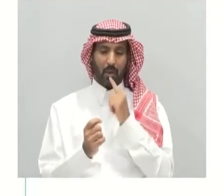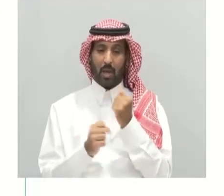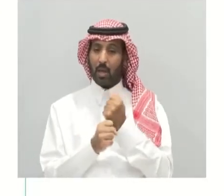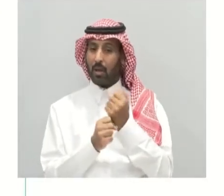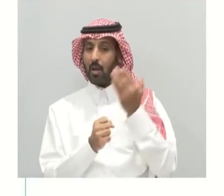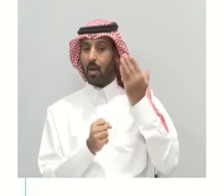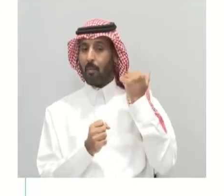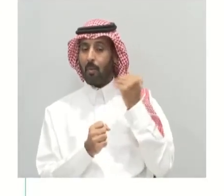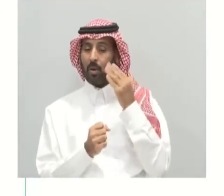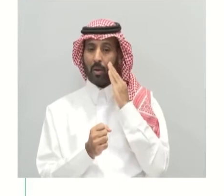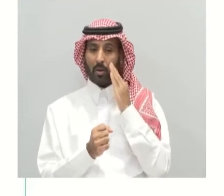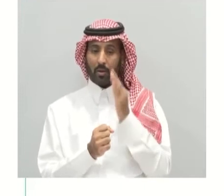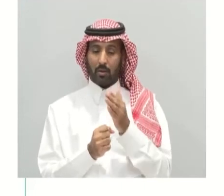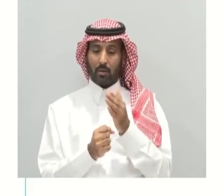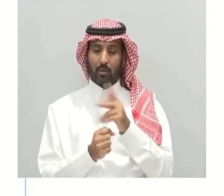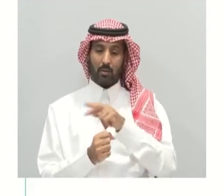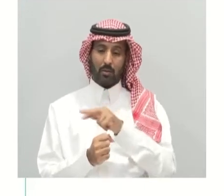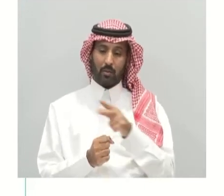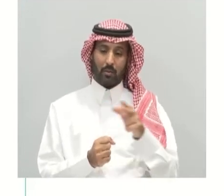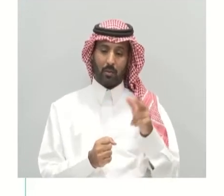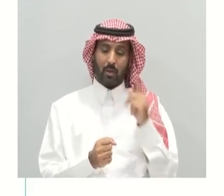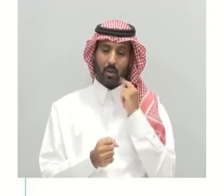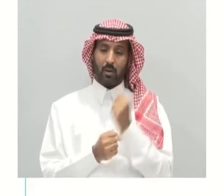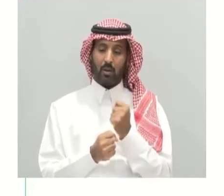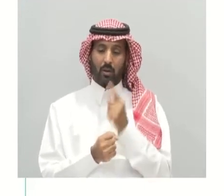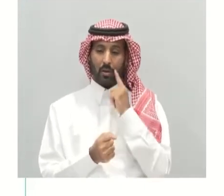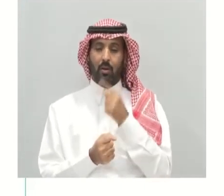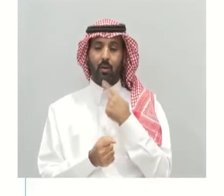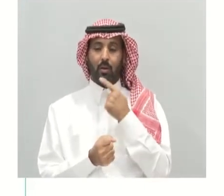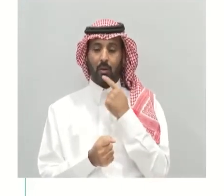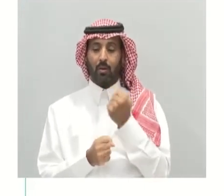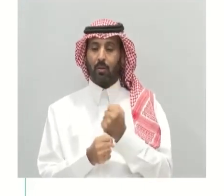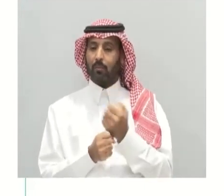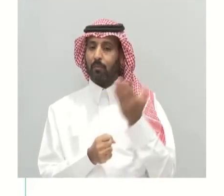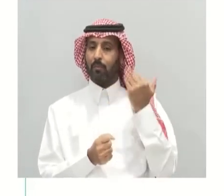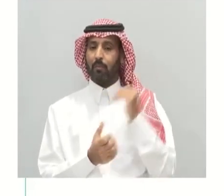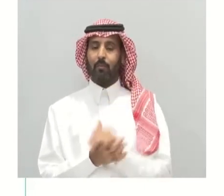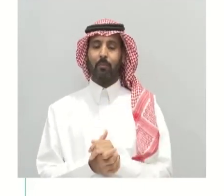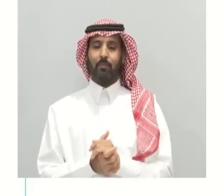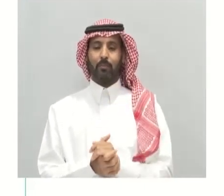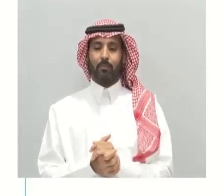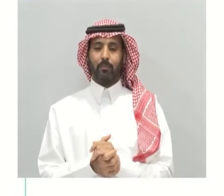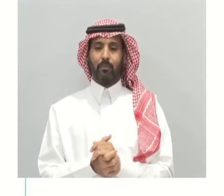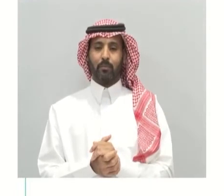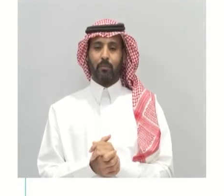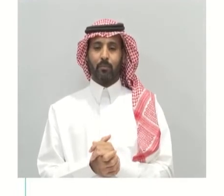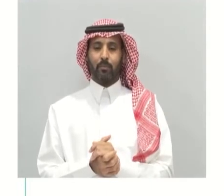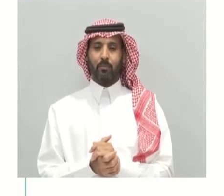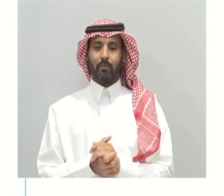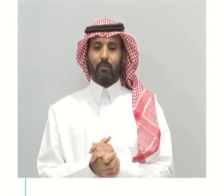tense irregular verbs and also to chant past tense irregular verb chunks,